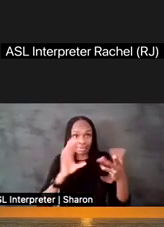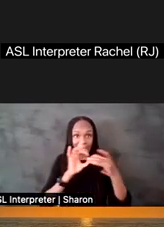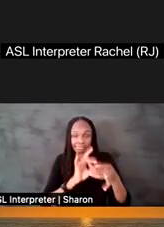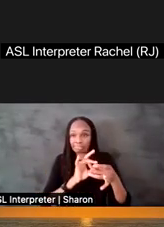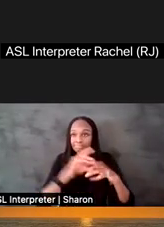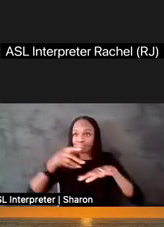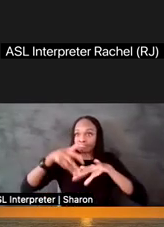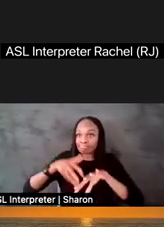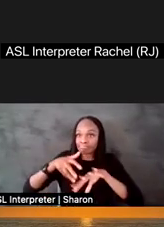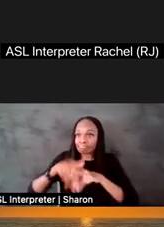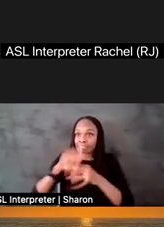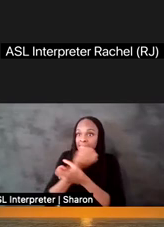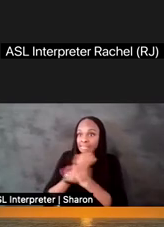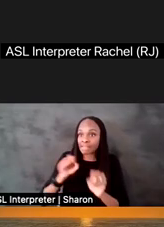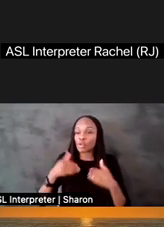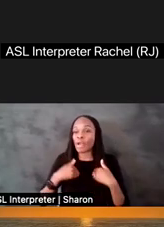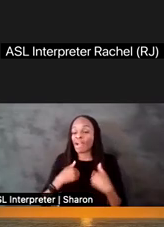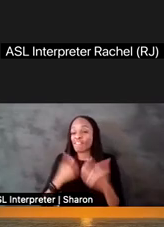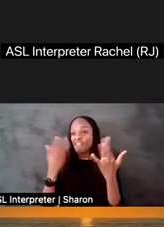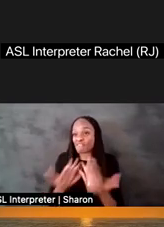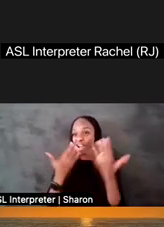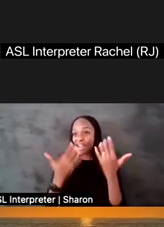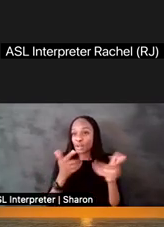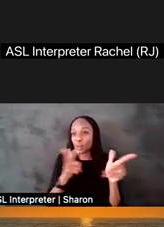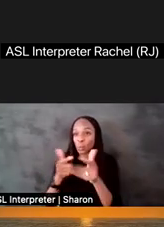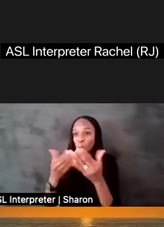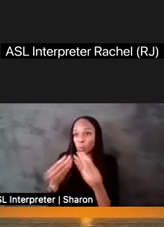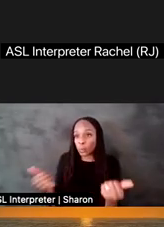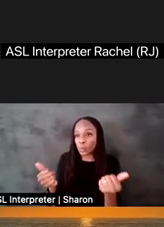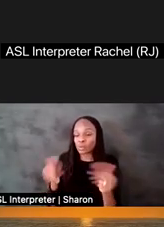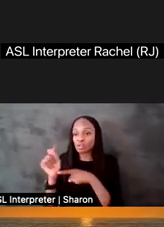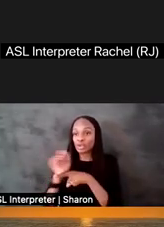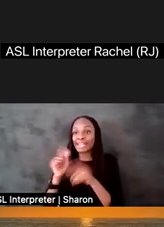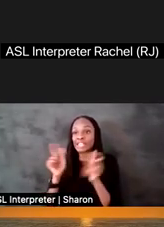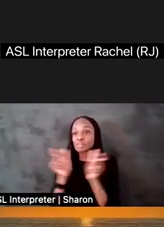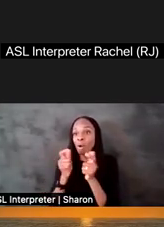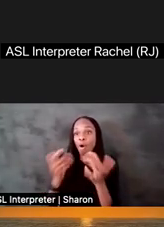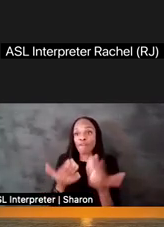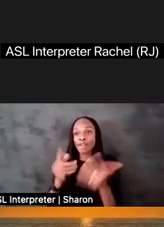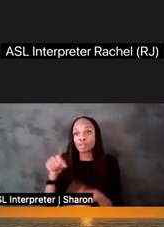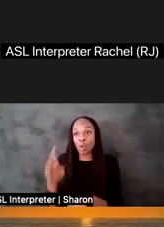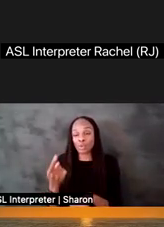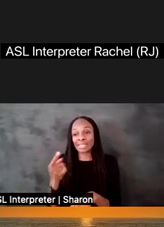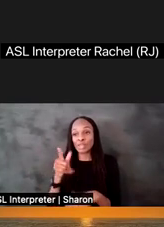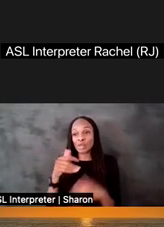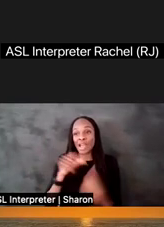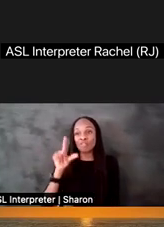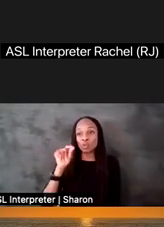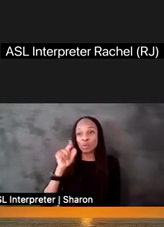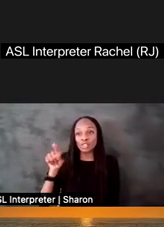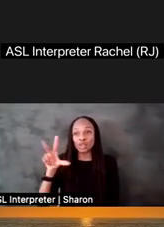extinguisher training for five small fires only. Remember, we talked about that. You only have about 20 to 30